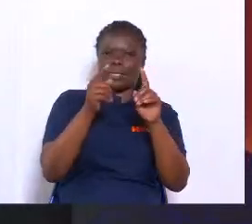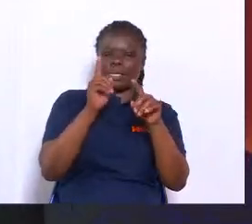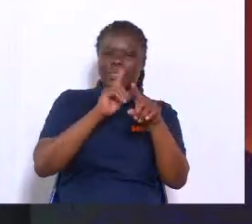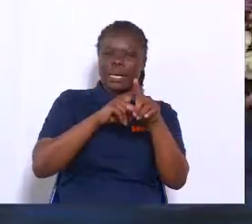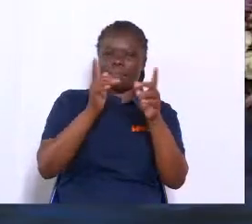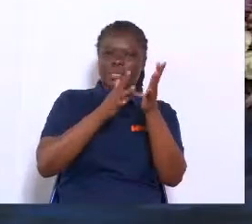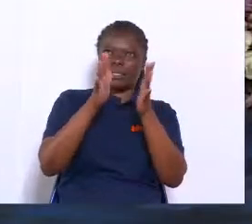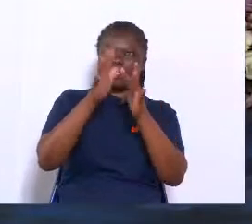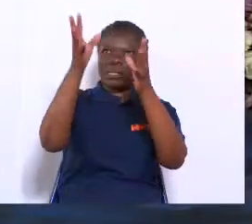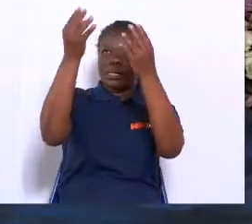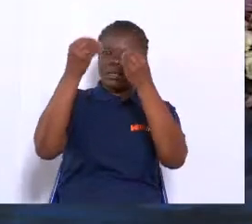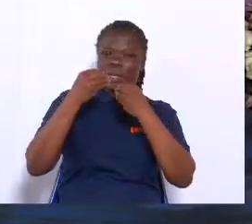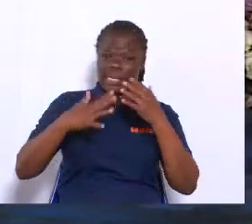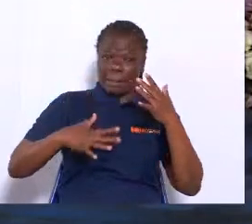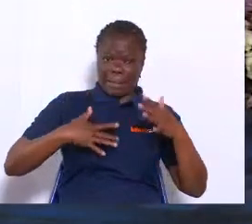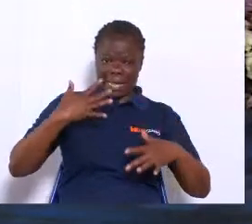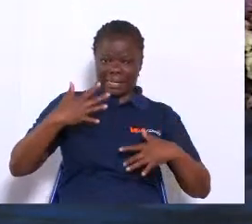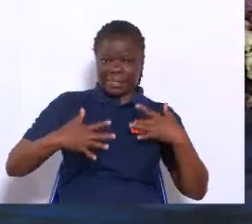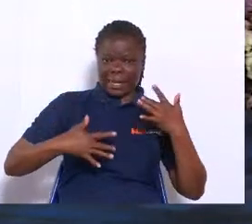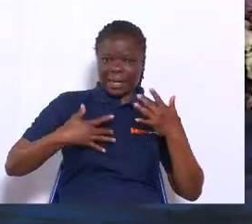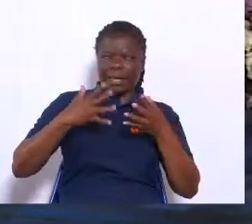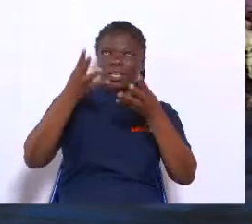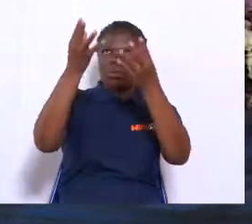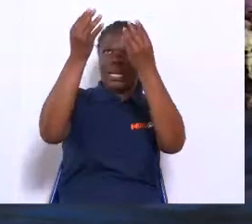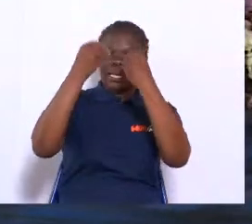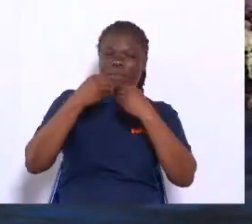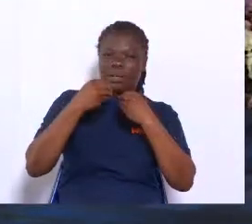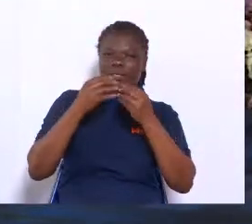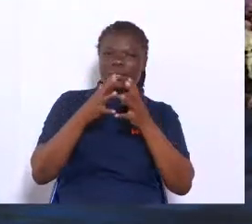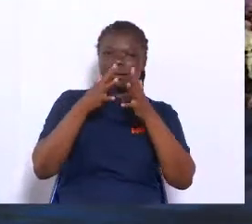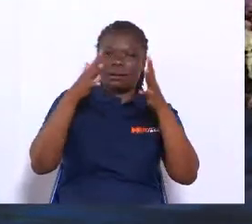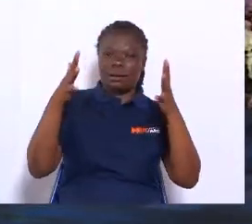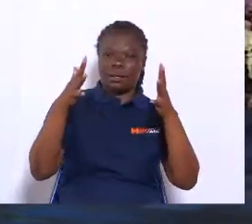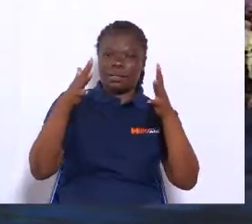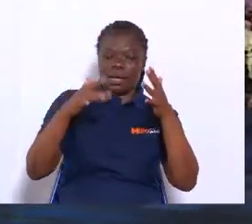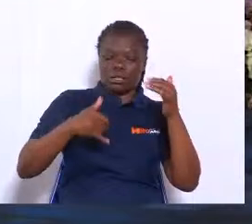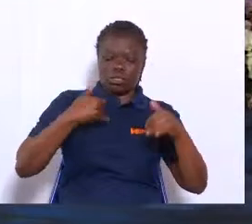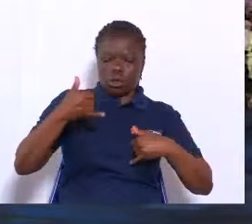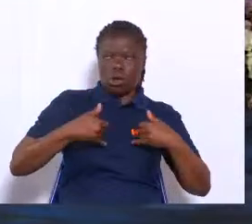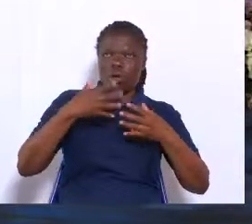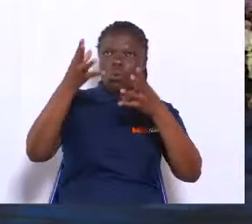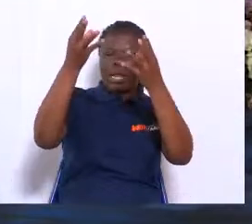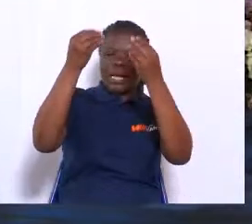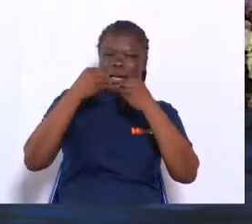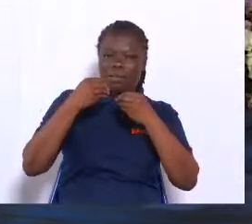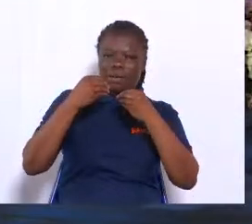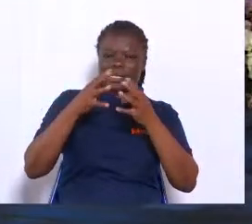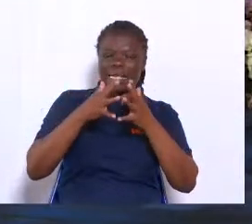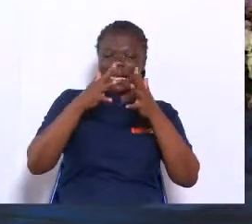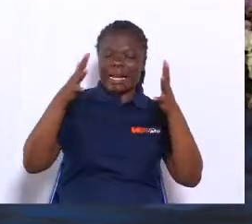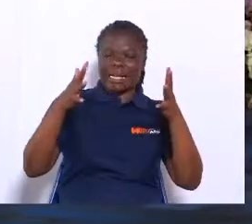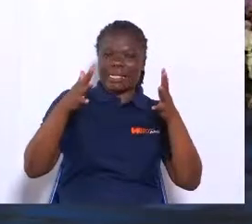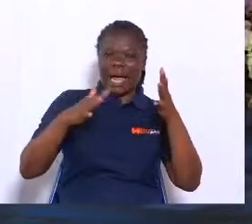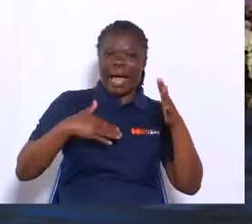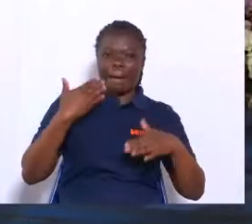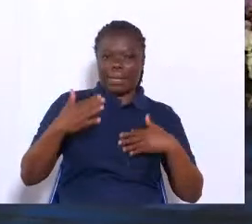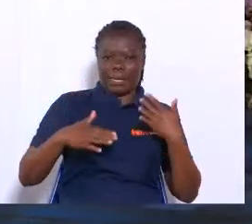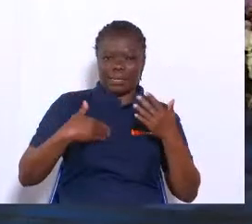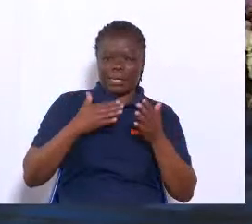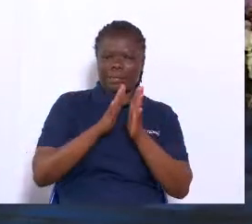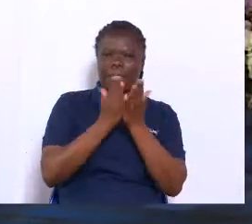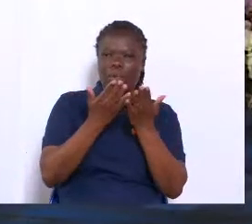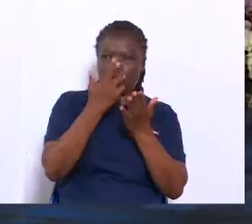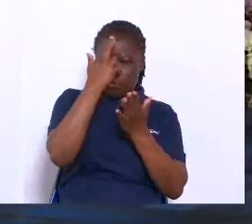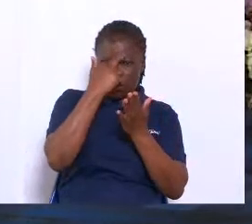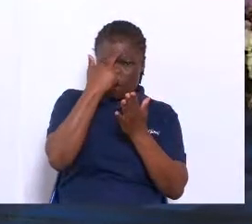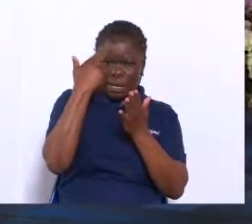up, he will give us greater joy. He will give us greater happiness. Romans chapter 12, verse 2.